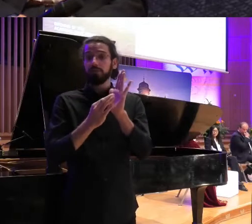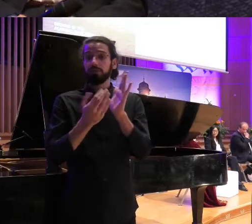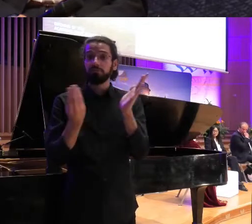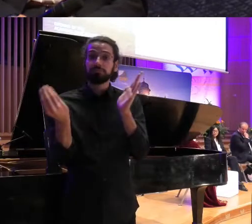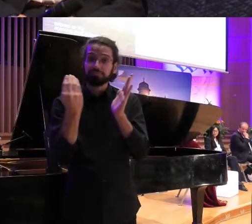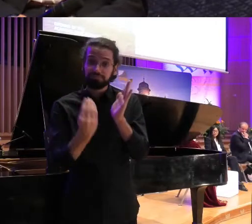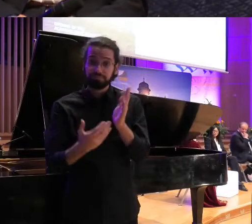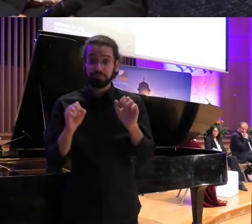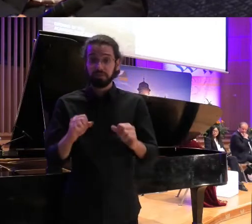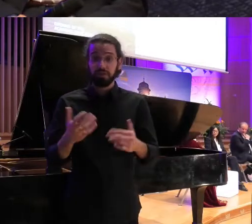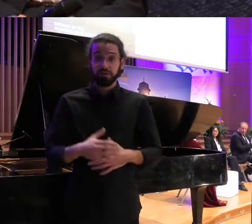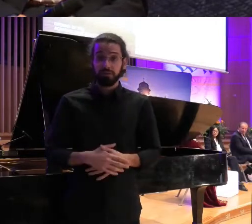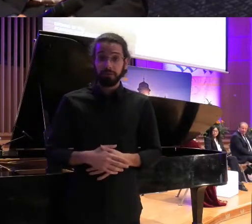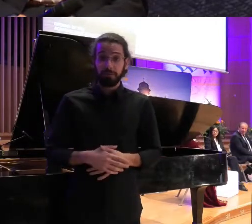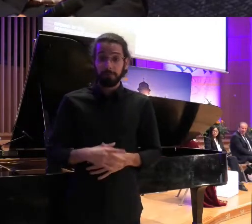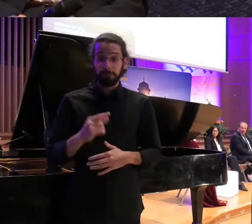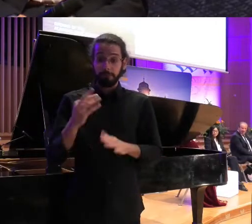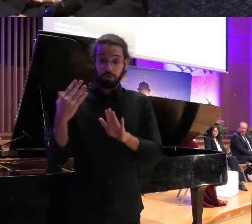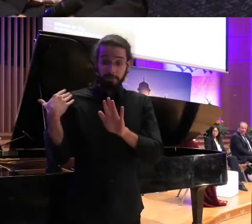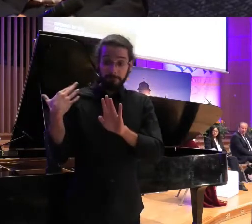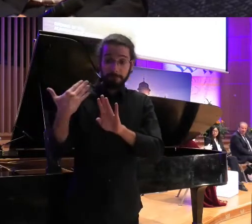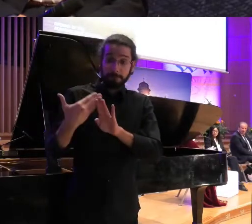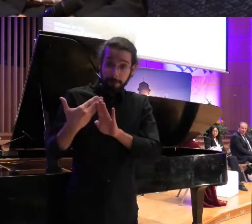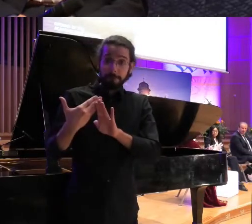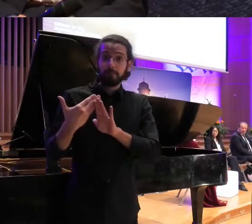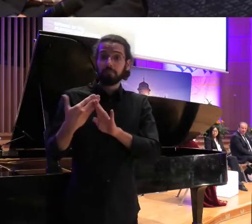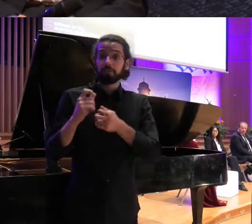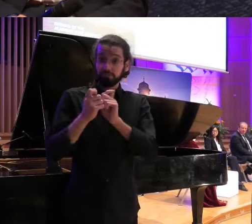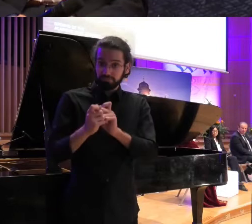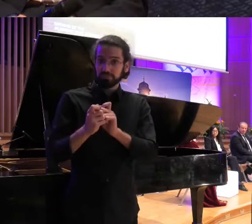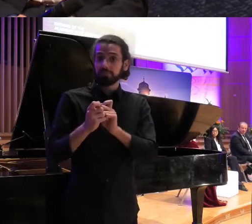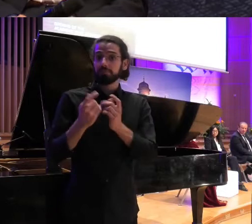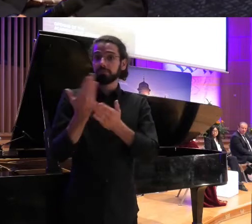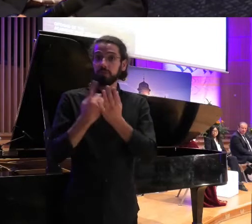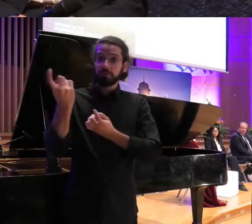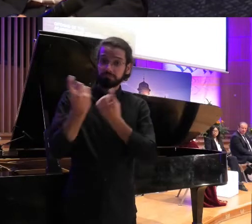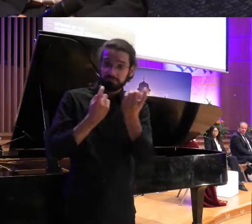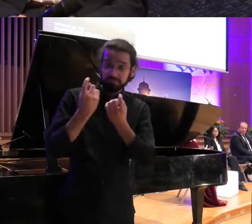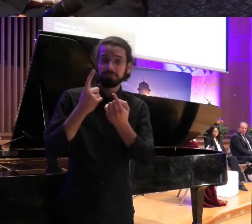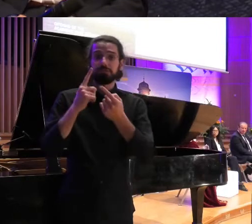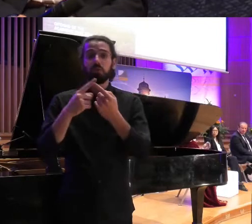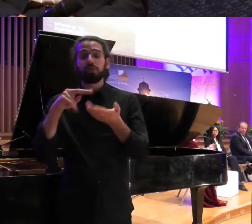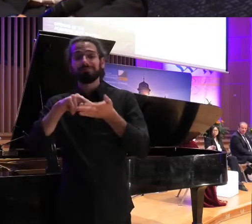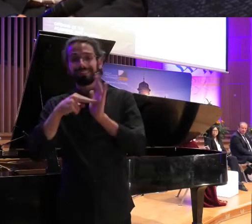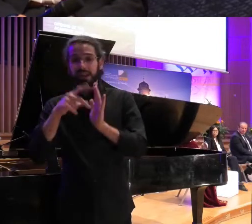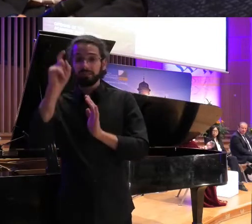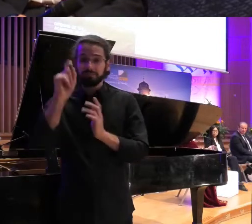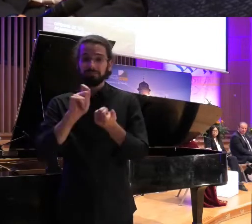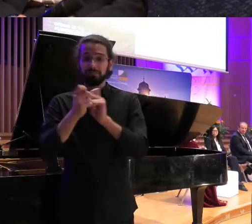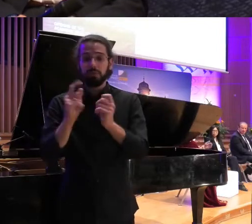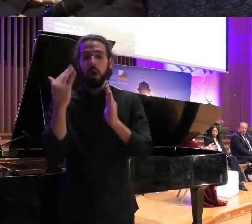which the recent developments are part of, which are the drivers of these goals? Or do you think one should